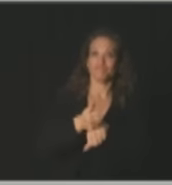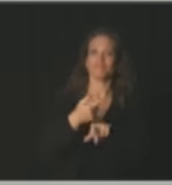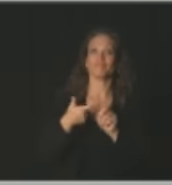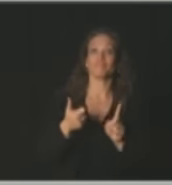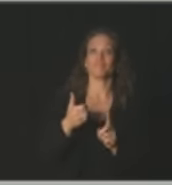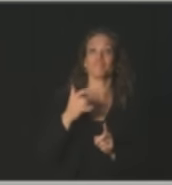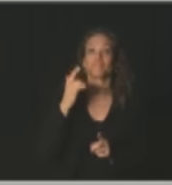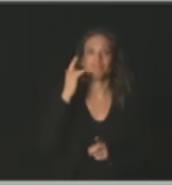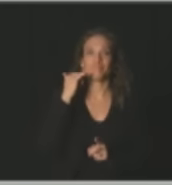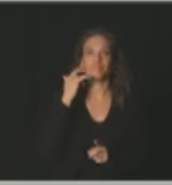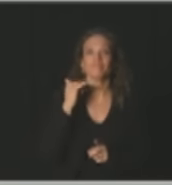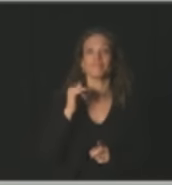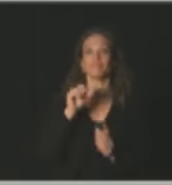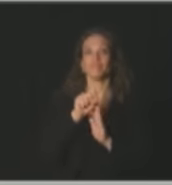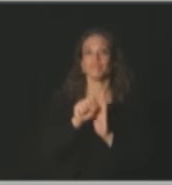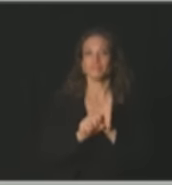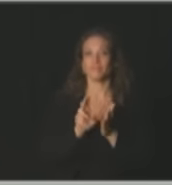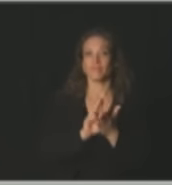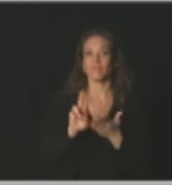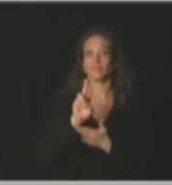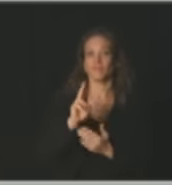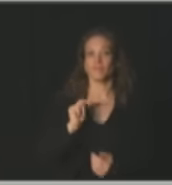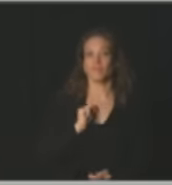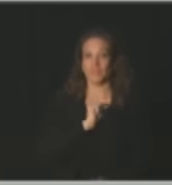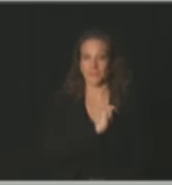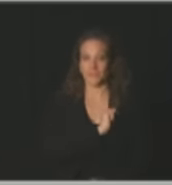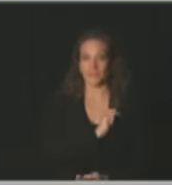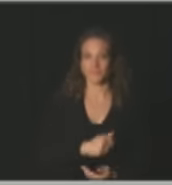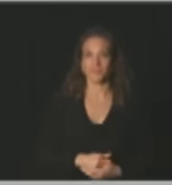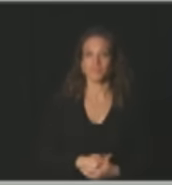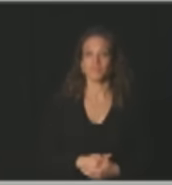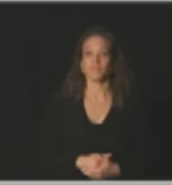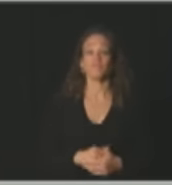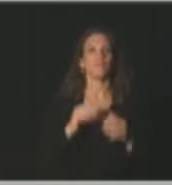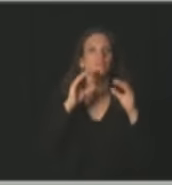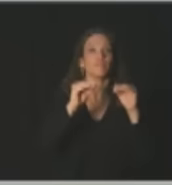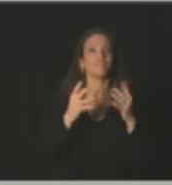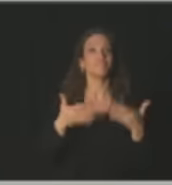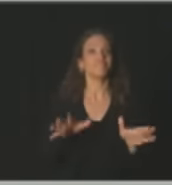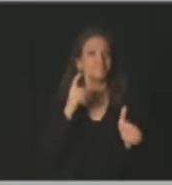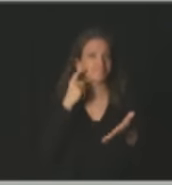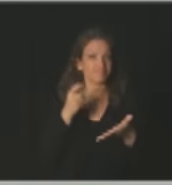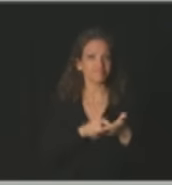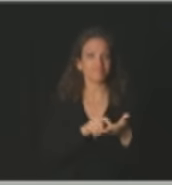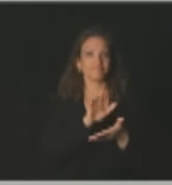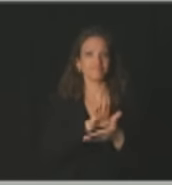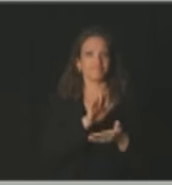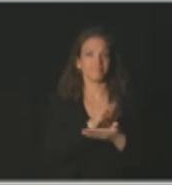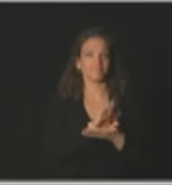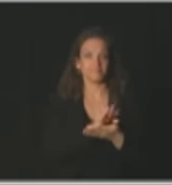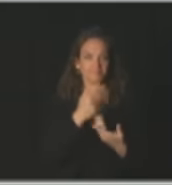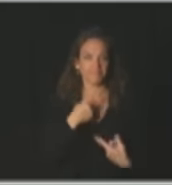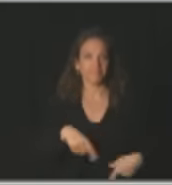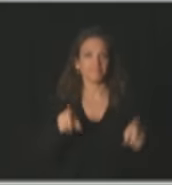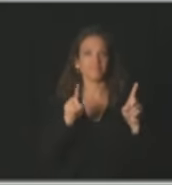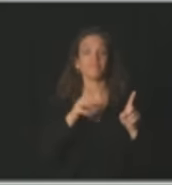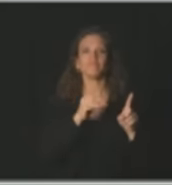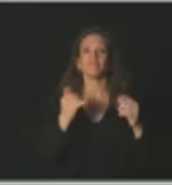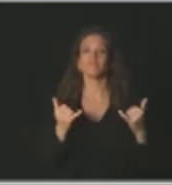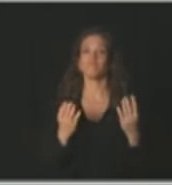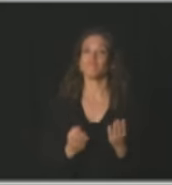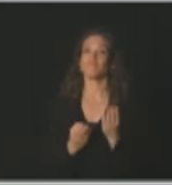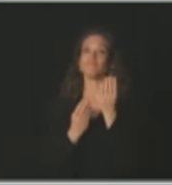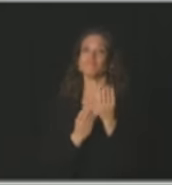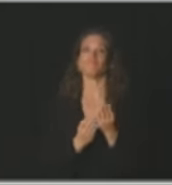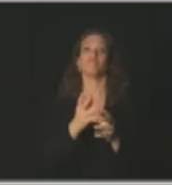State University. These candidates are recognized by the faculty for their academic accomplishments and are recommended to